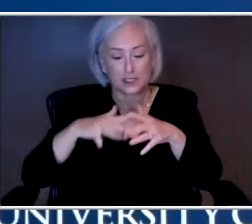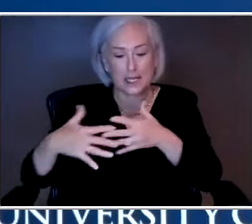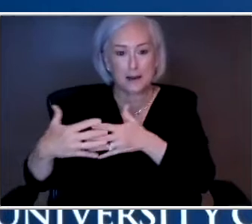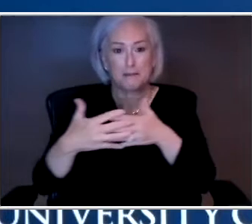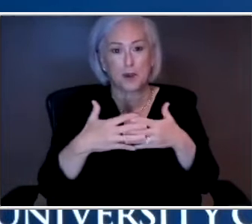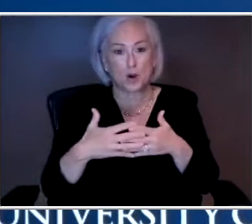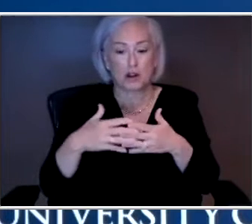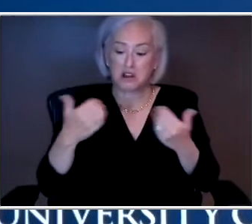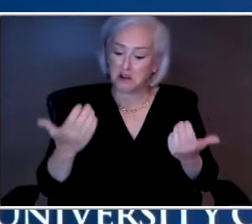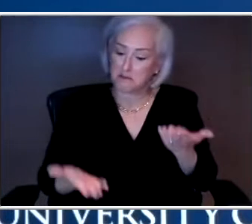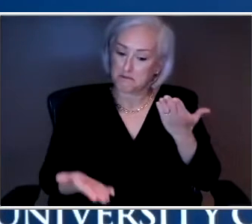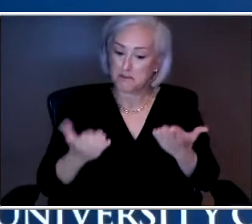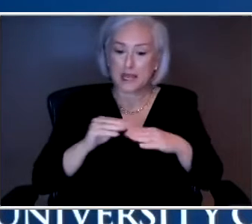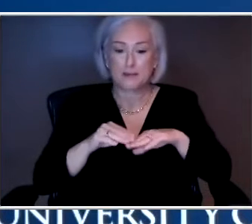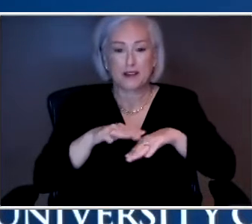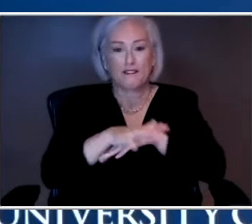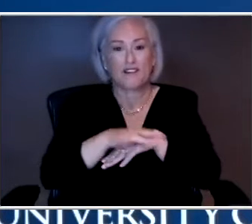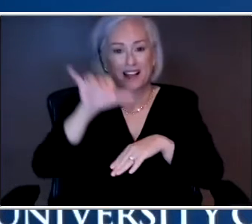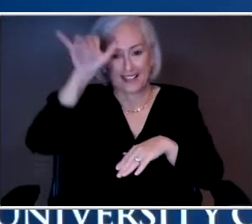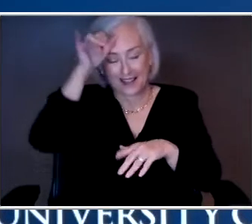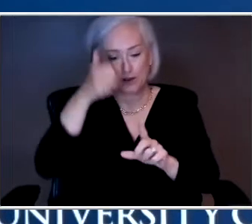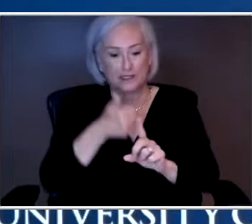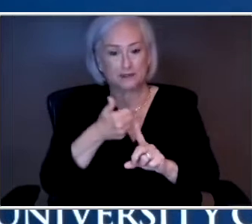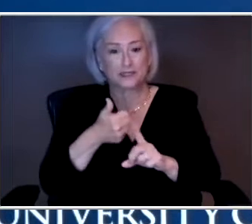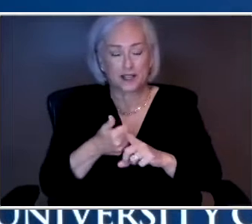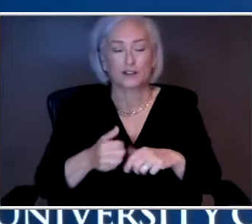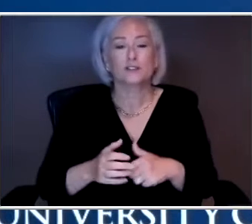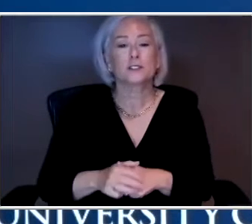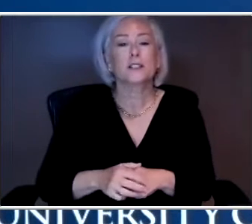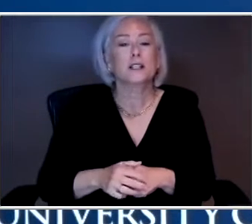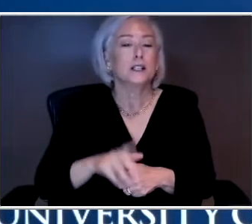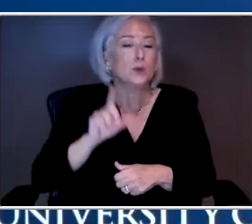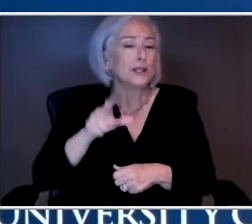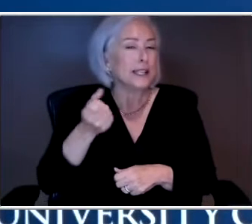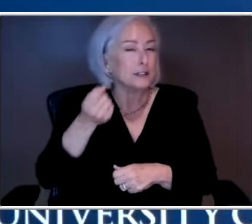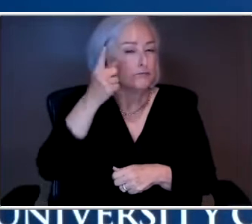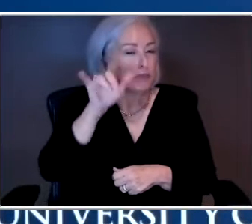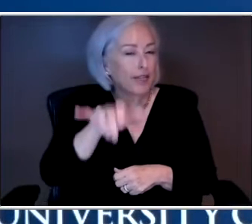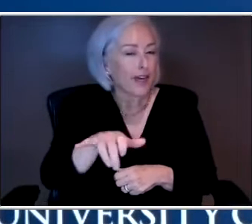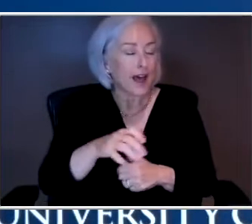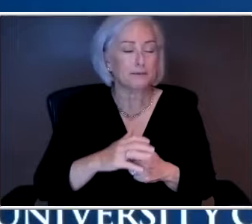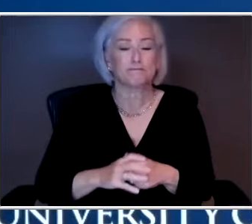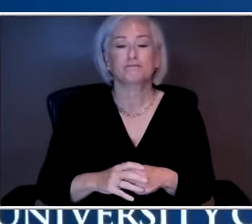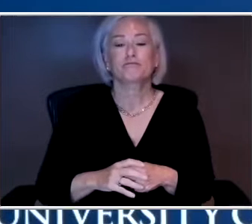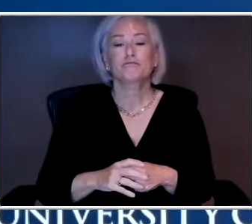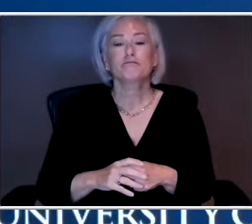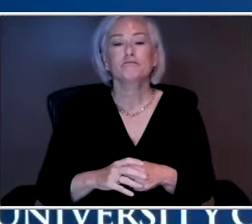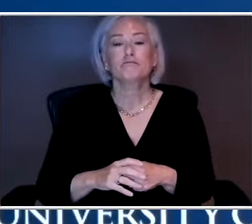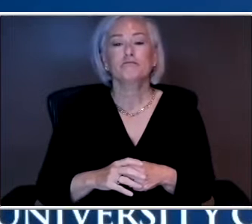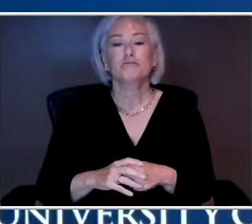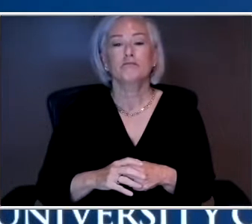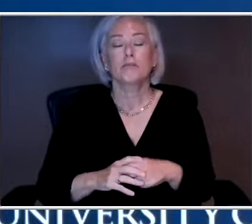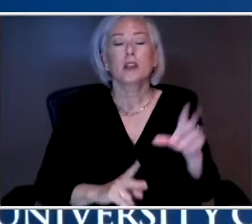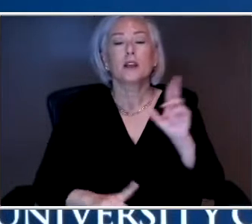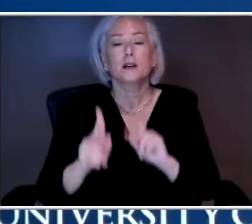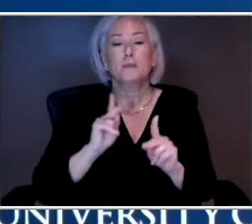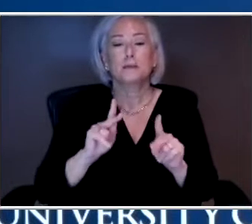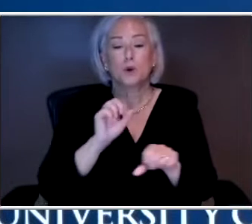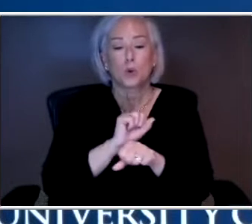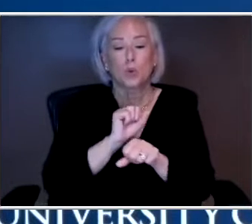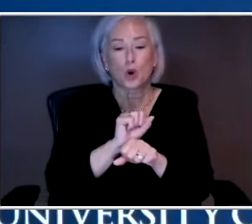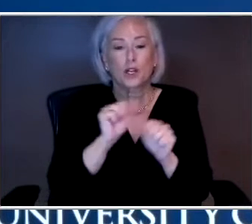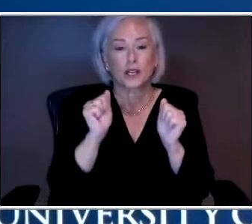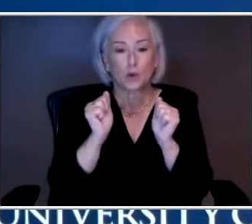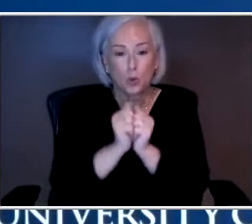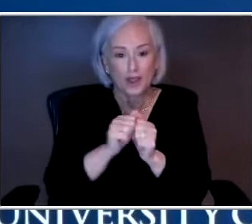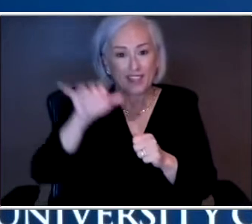themselves. So we just also have to understand that. Also, the people that are working closely with those dairy herds, they are at risk